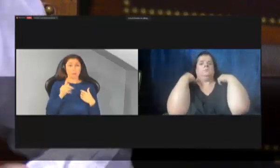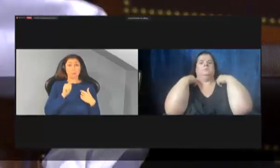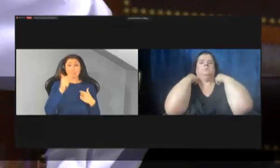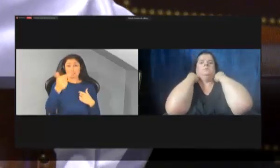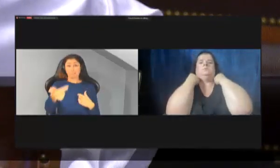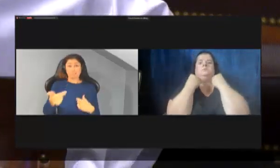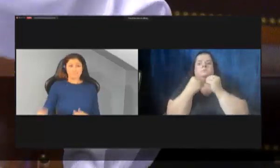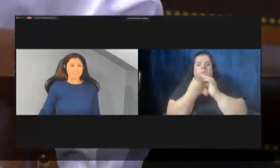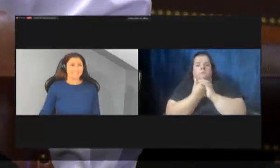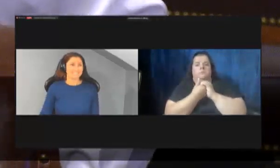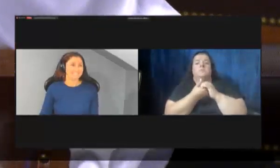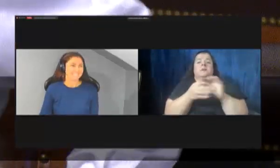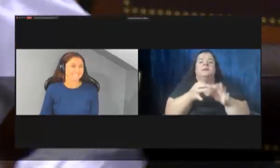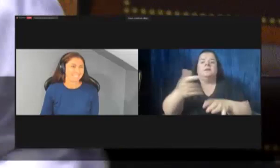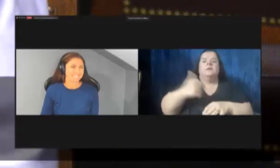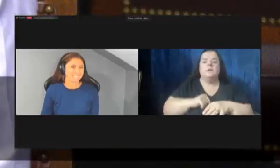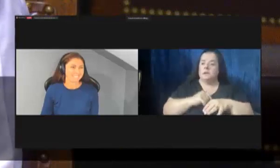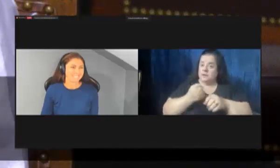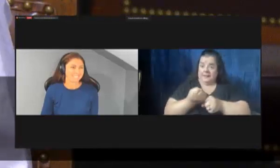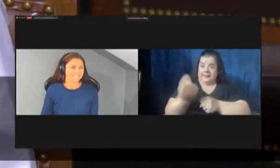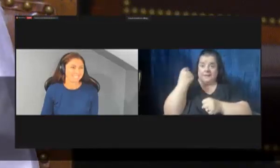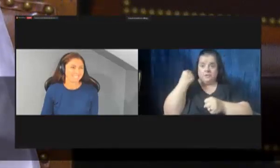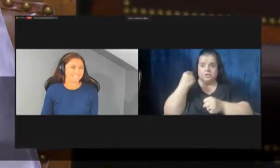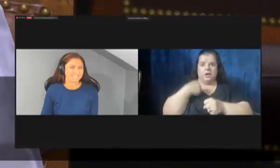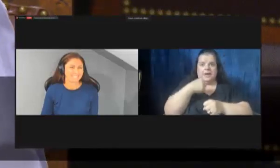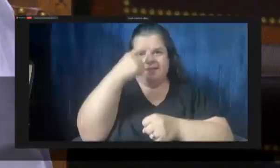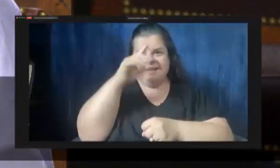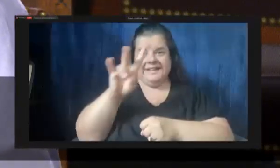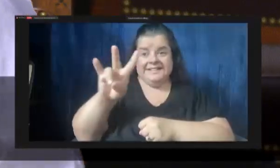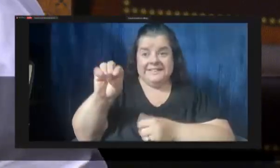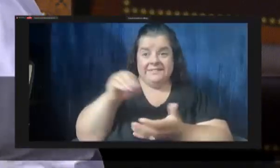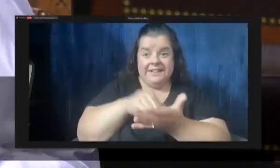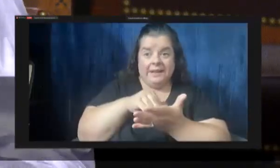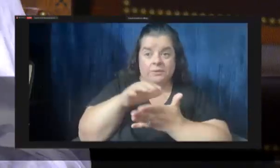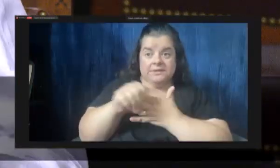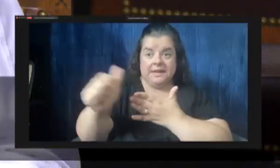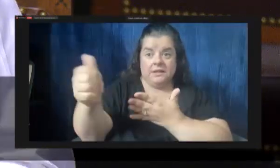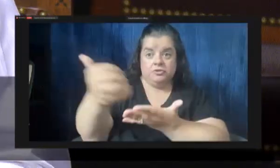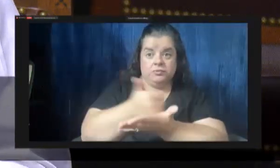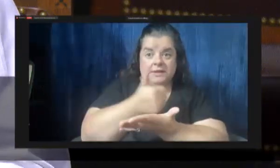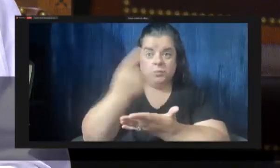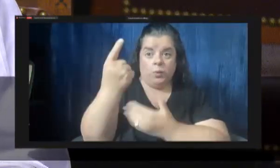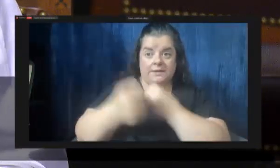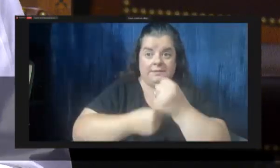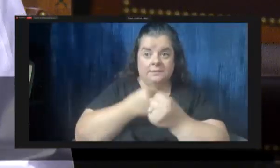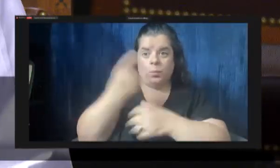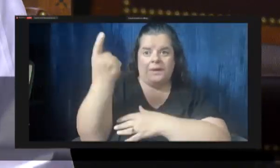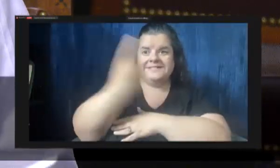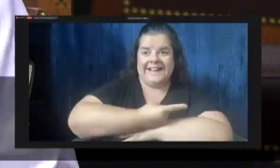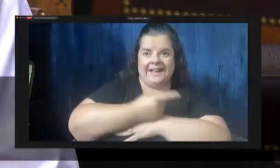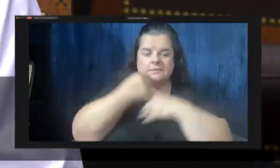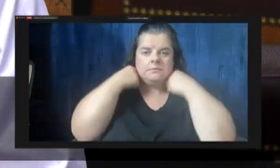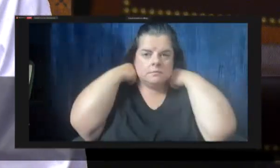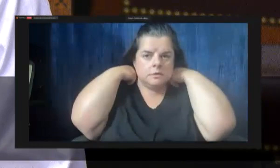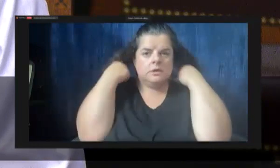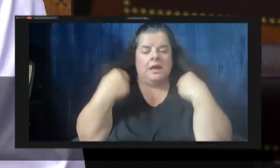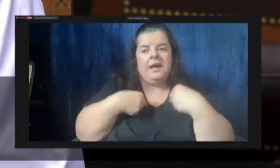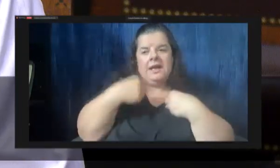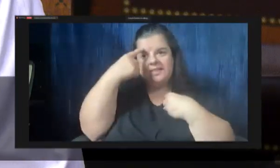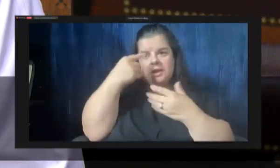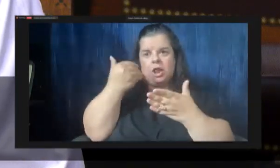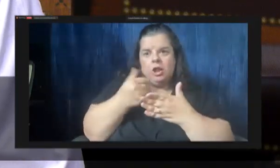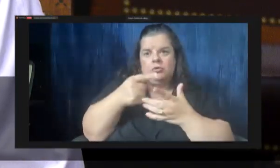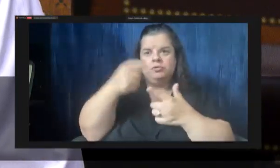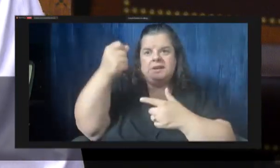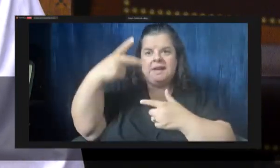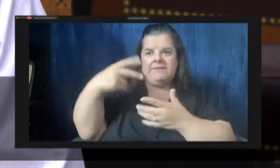year. This past year, I think it was like $70,000 she raised in one day, and I forget. I think it's close to $500,000 over the years